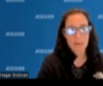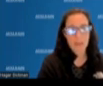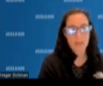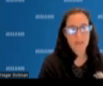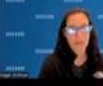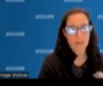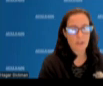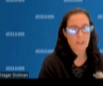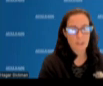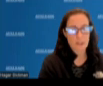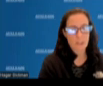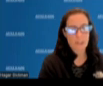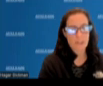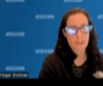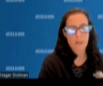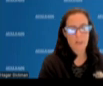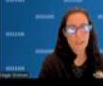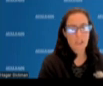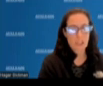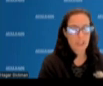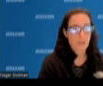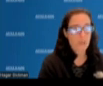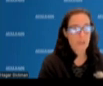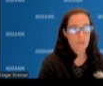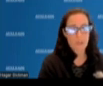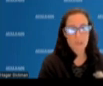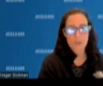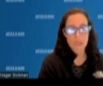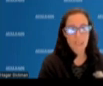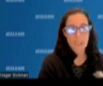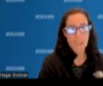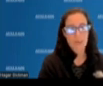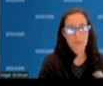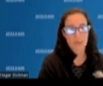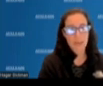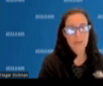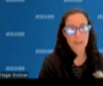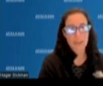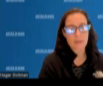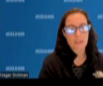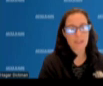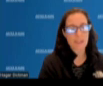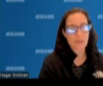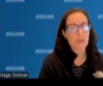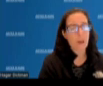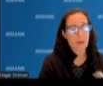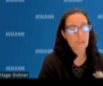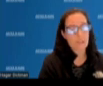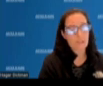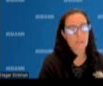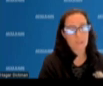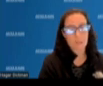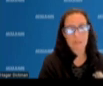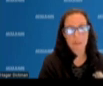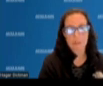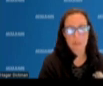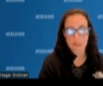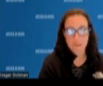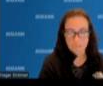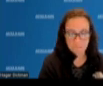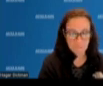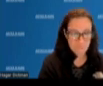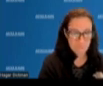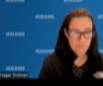Medi-Cal supporting your constituents? And so sharing those stories with us and with other advocates who can take them to Congress is going to be